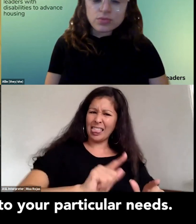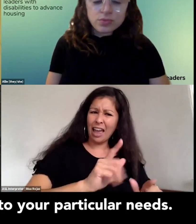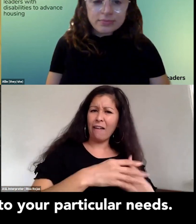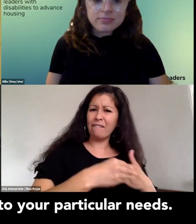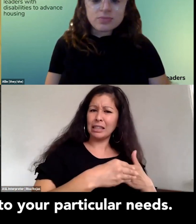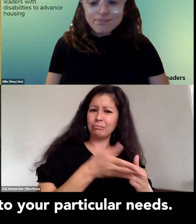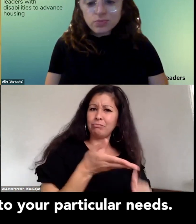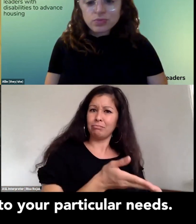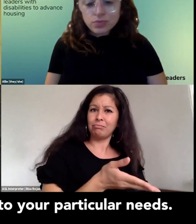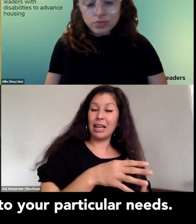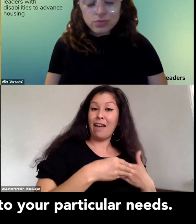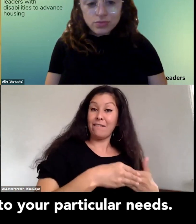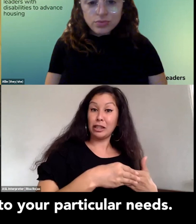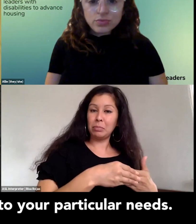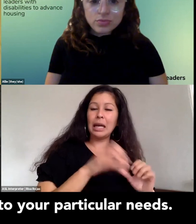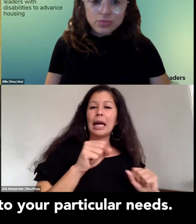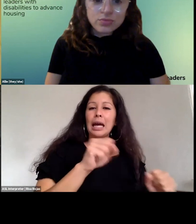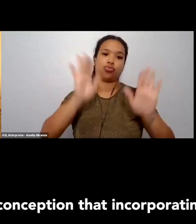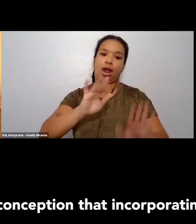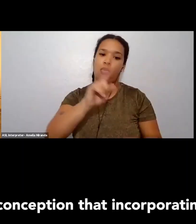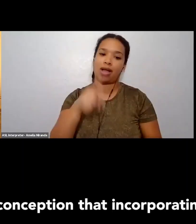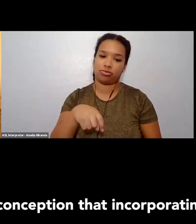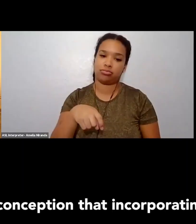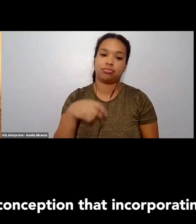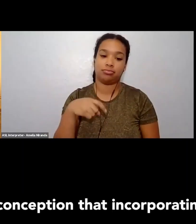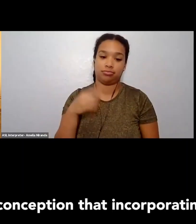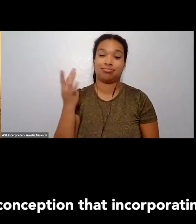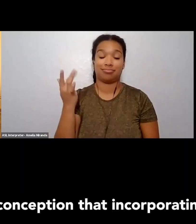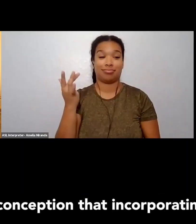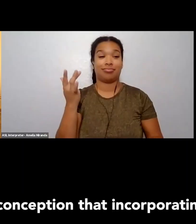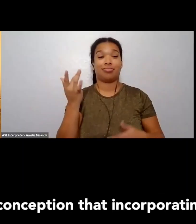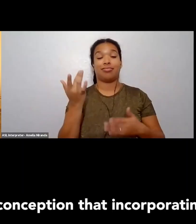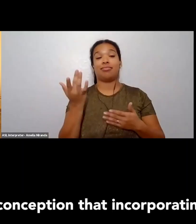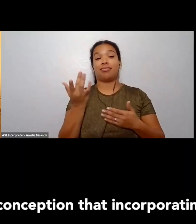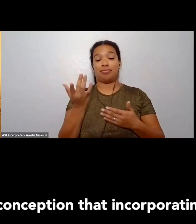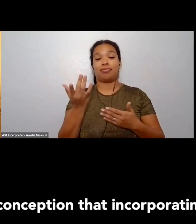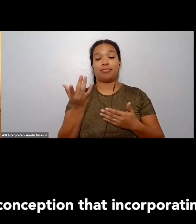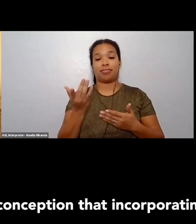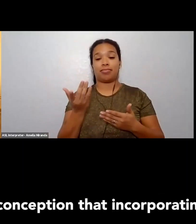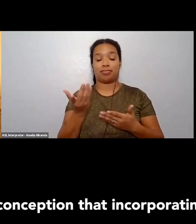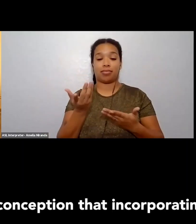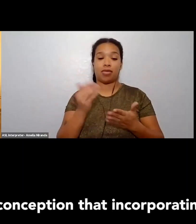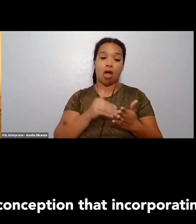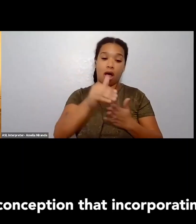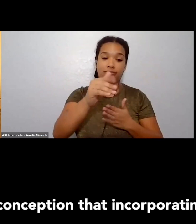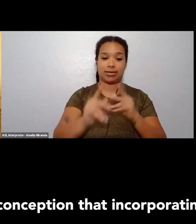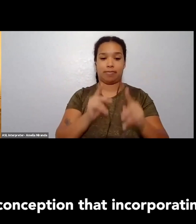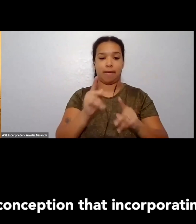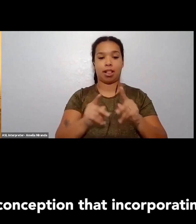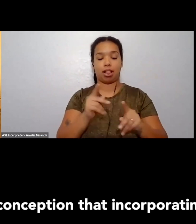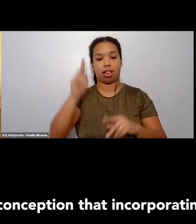to adapt the environment to your particular needs. There's a common misconception